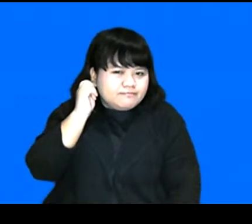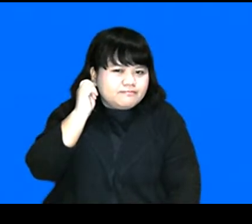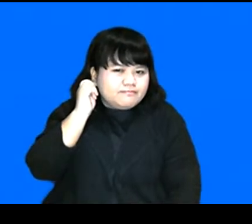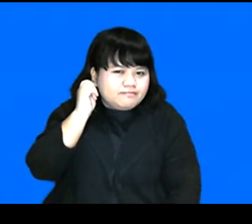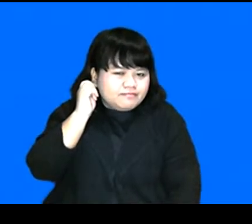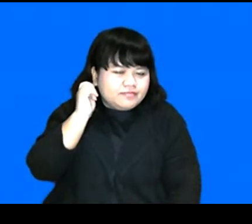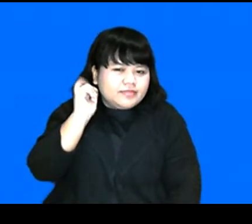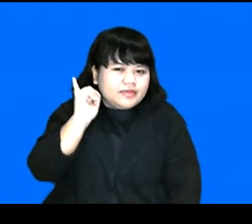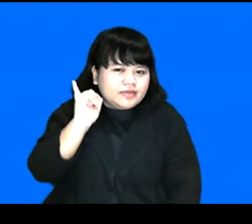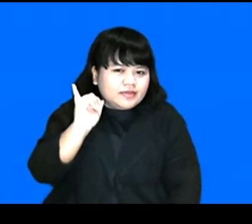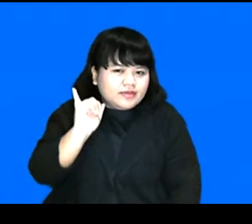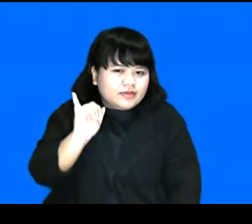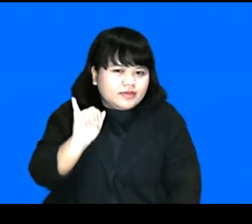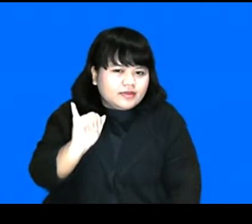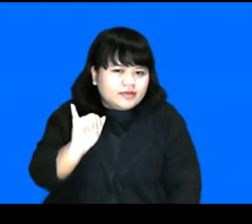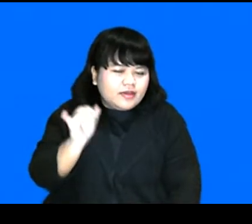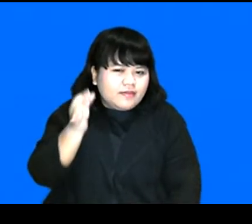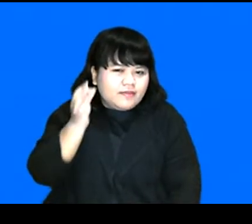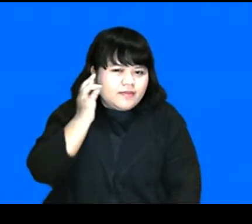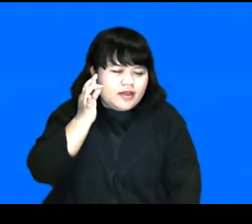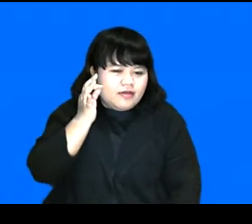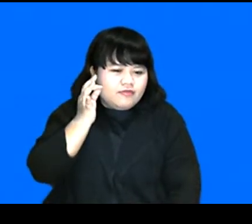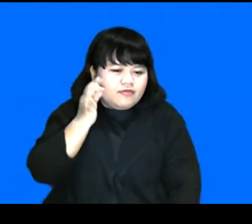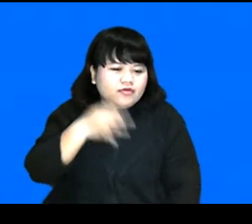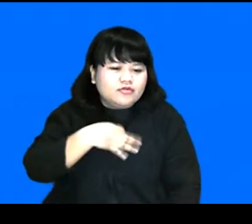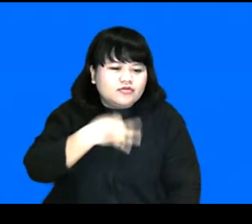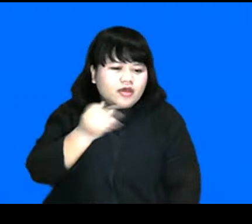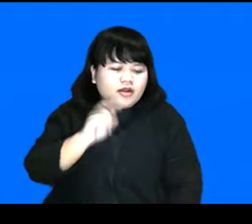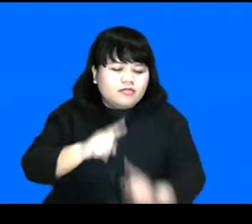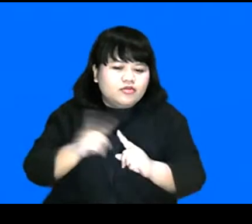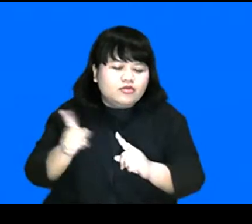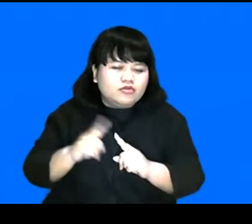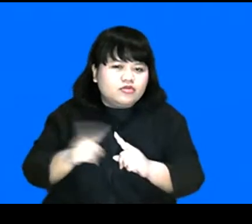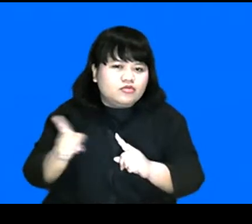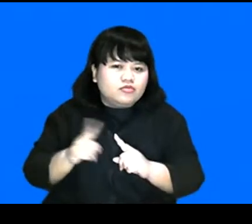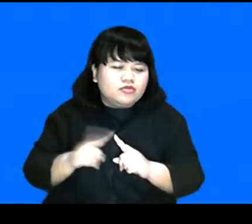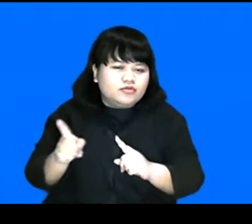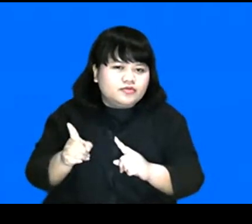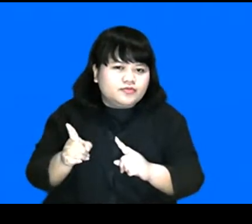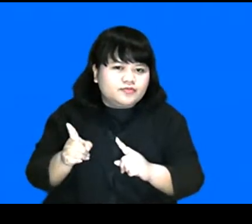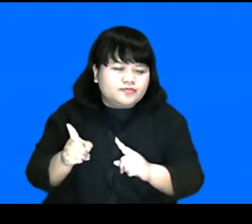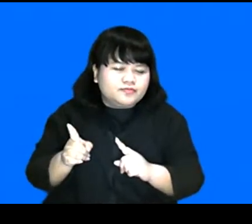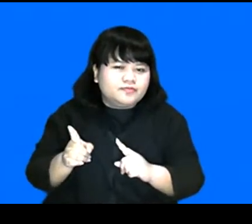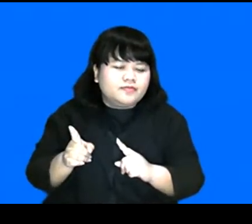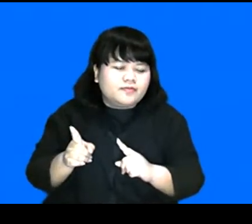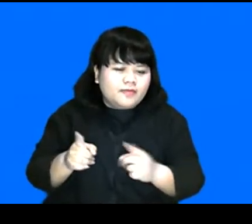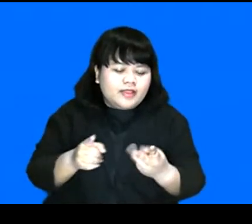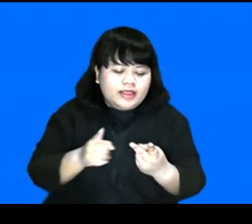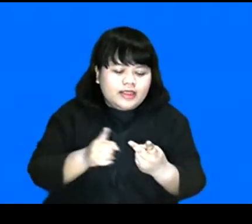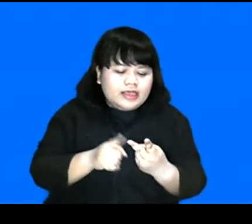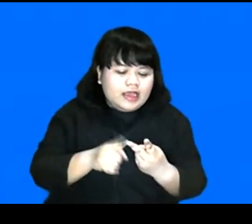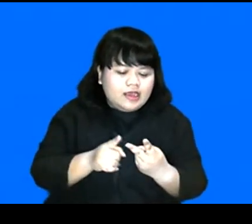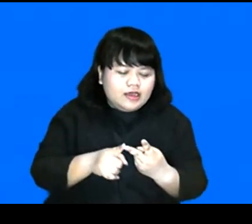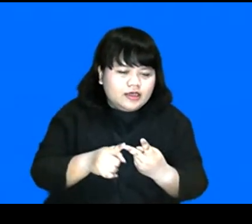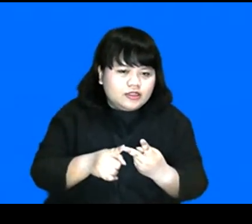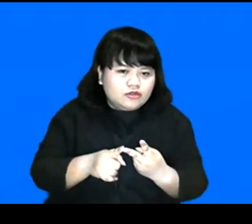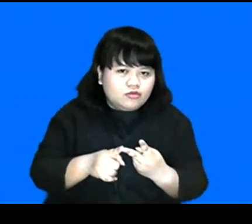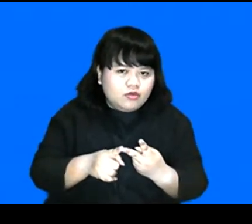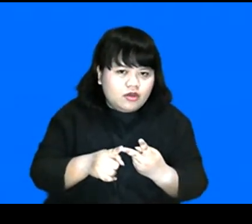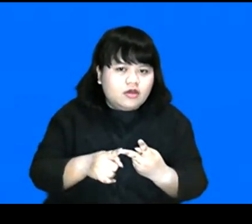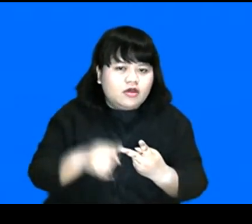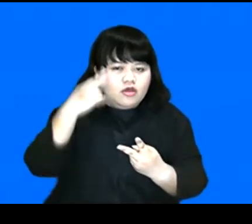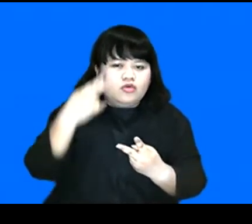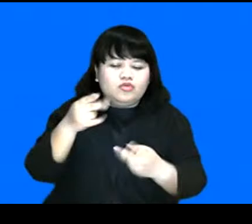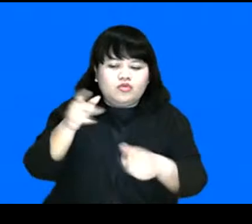it. But second, that if those vulgar rich in your country are made to cough up